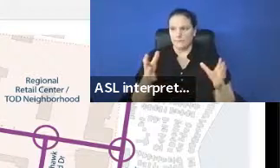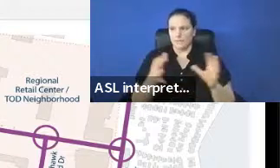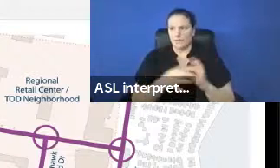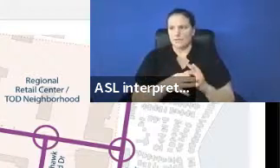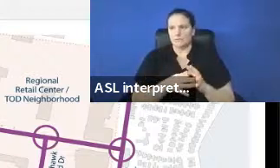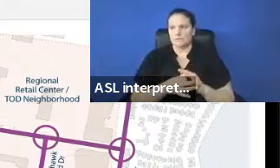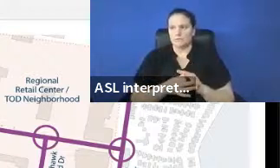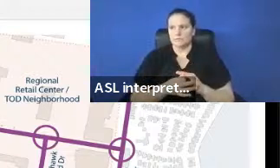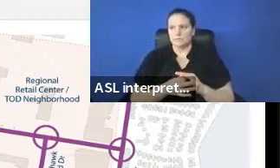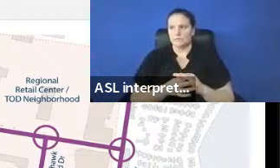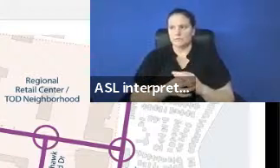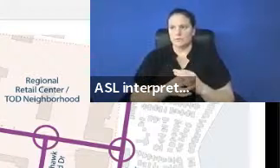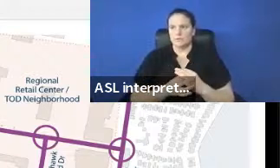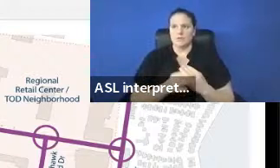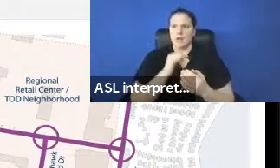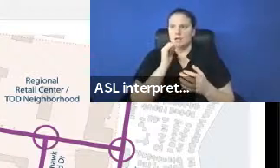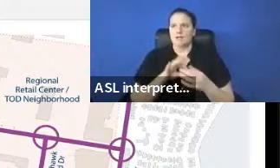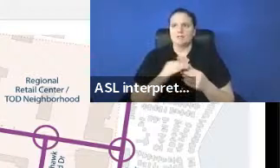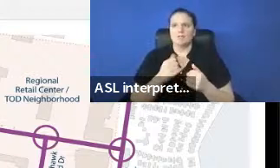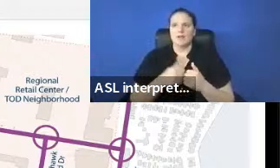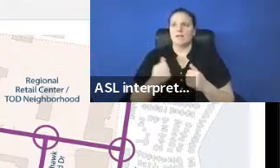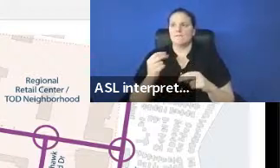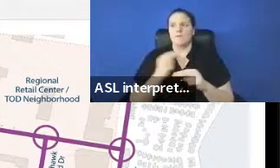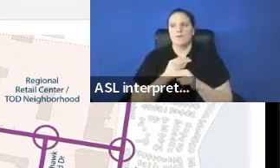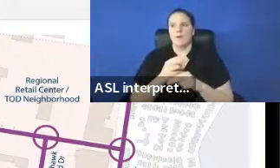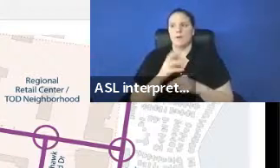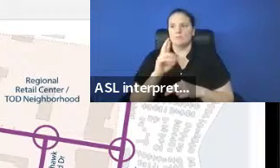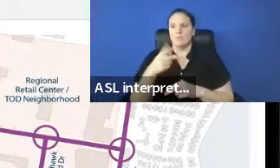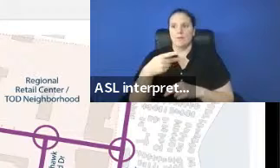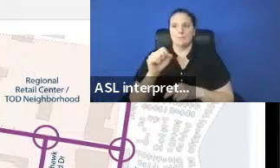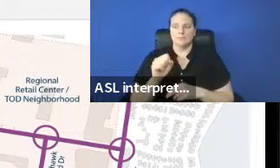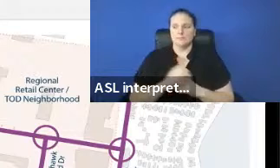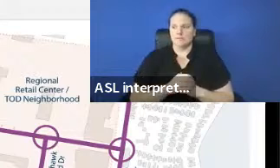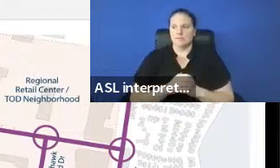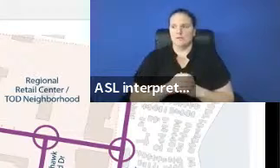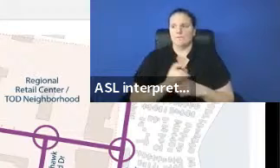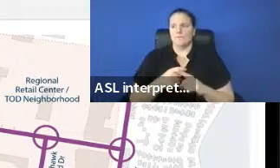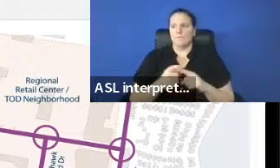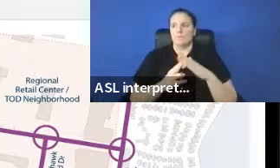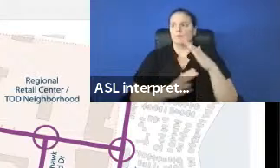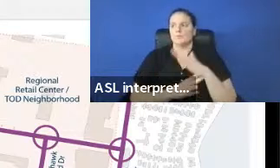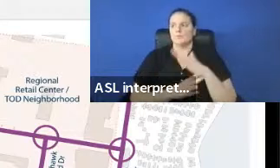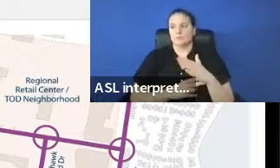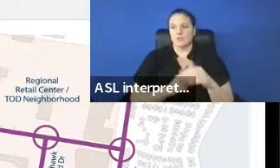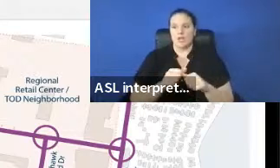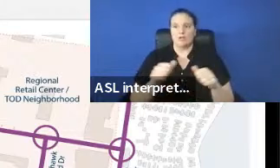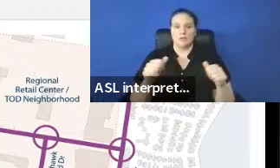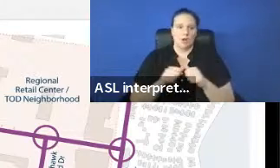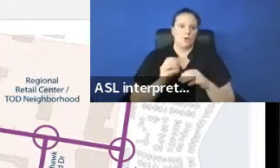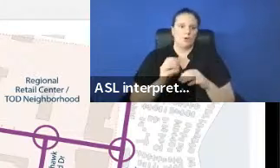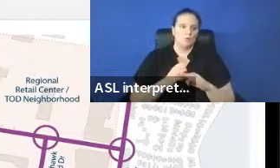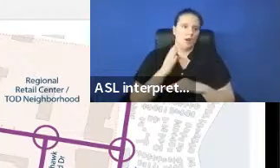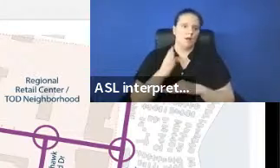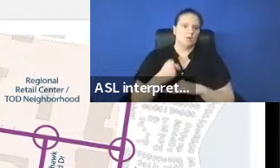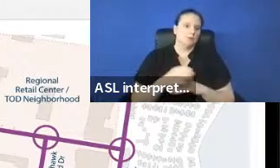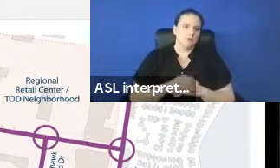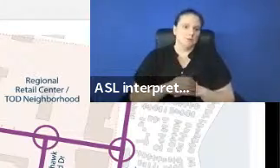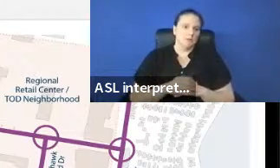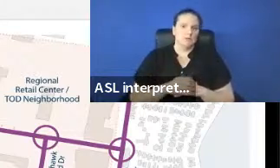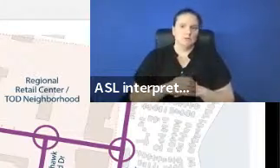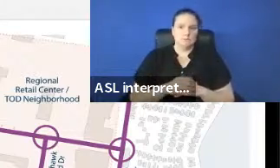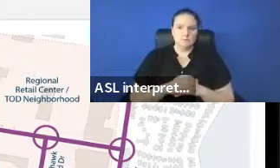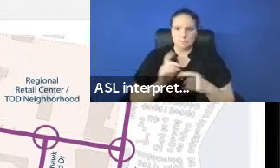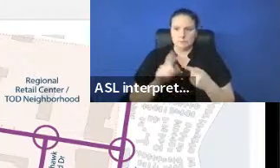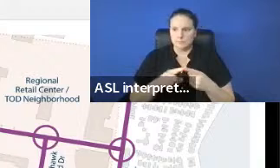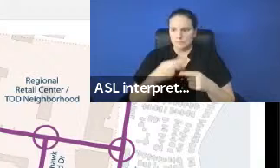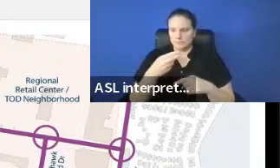not connected to any of the freeway ramps from the Bridgeton area across to Hayden